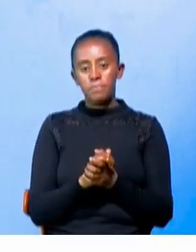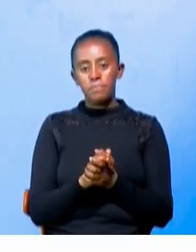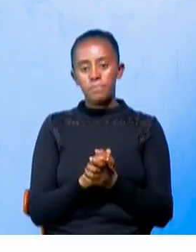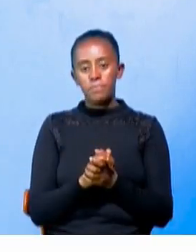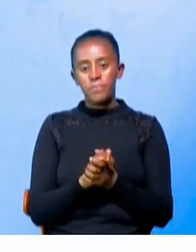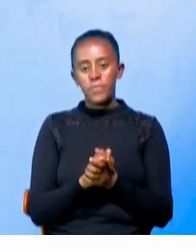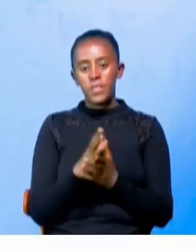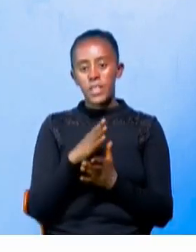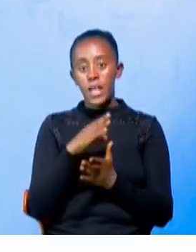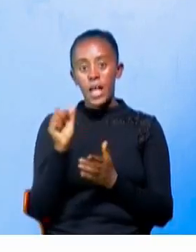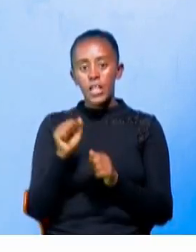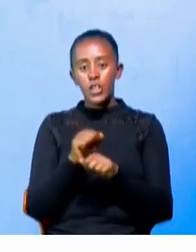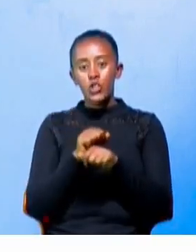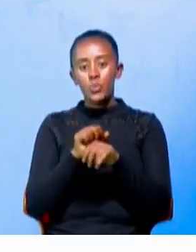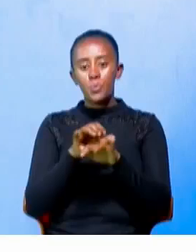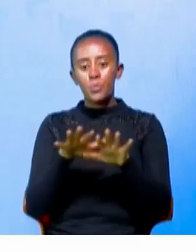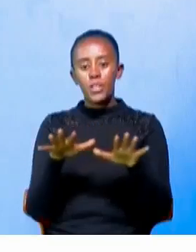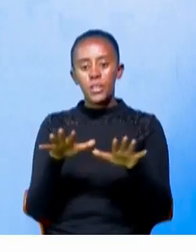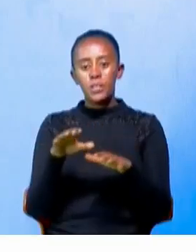spray